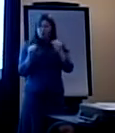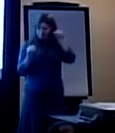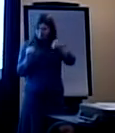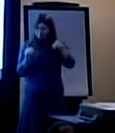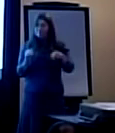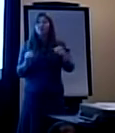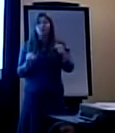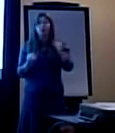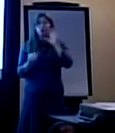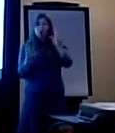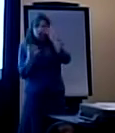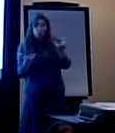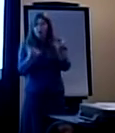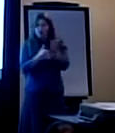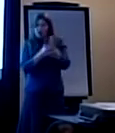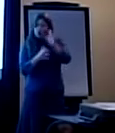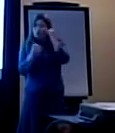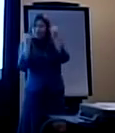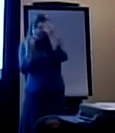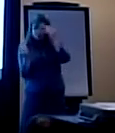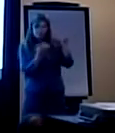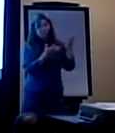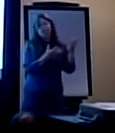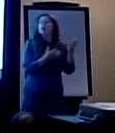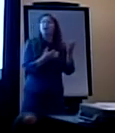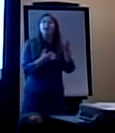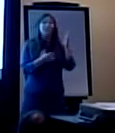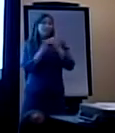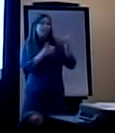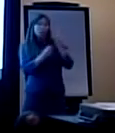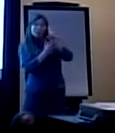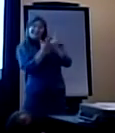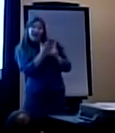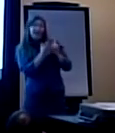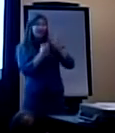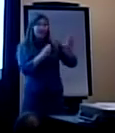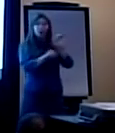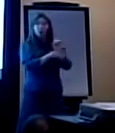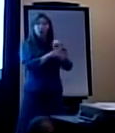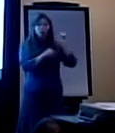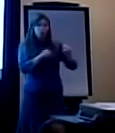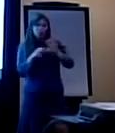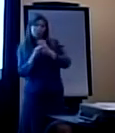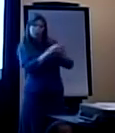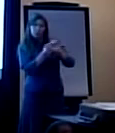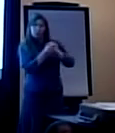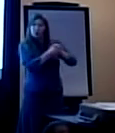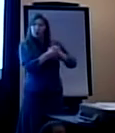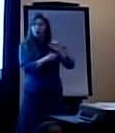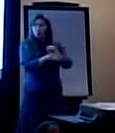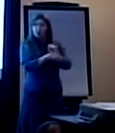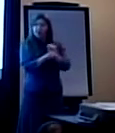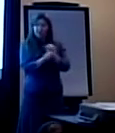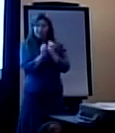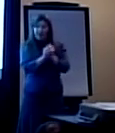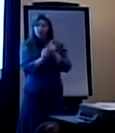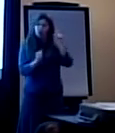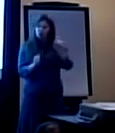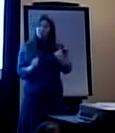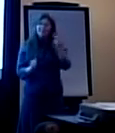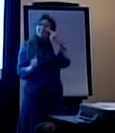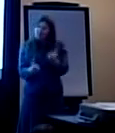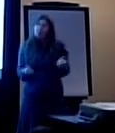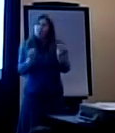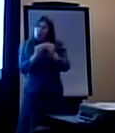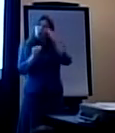you'll want to share some. Making partnerships with designers and industry. These are the things I'd like to see within the Literacy Coalition, is making more of these connections,